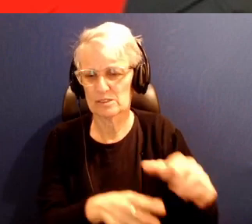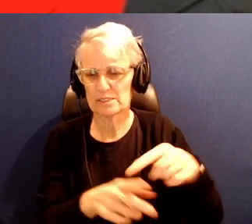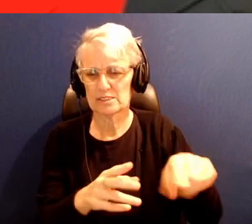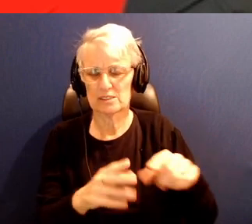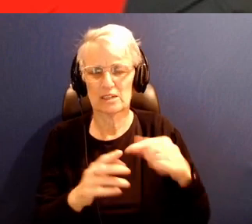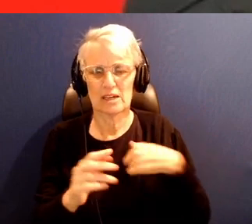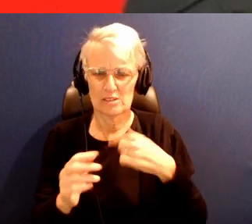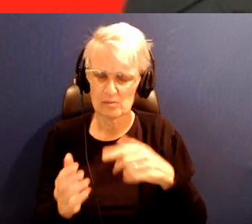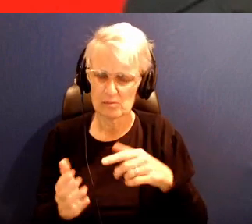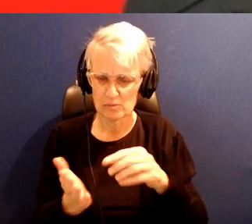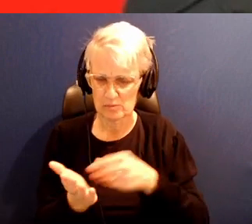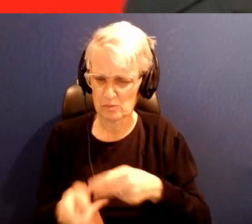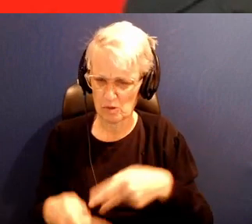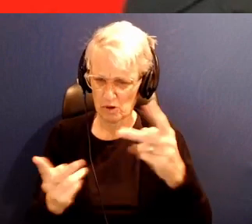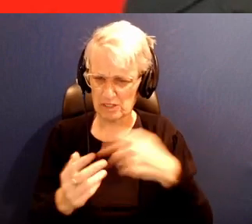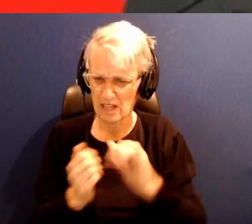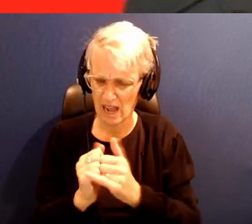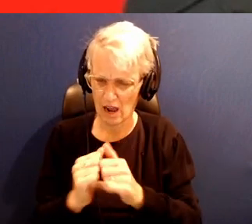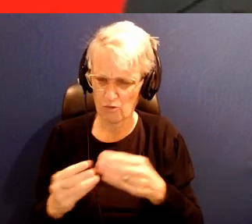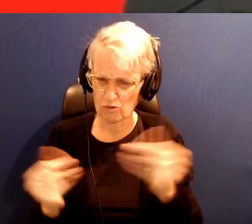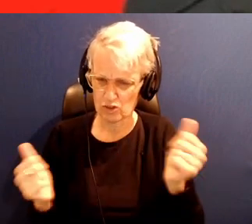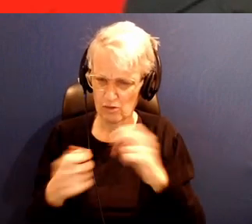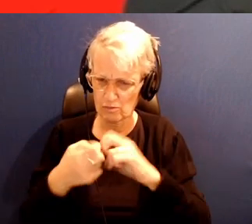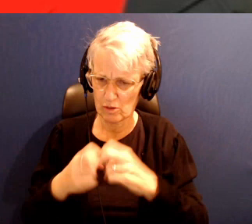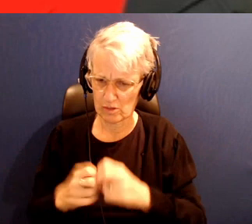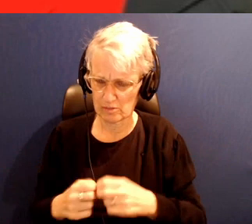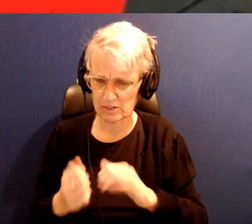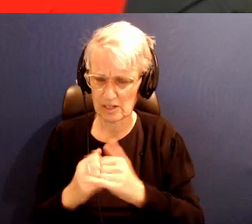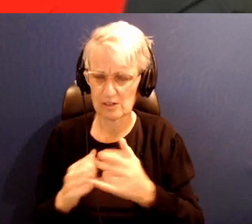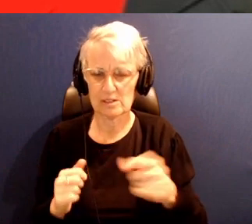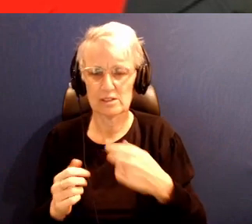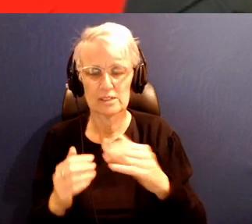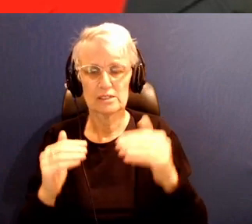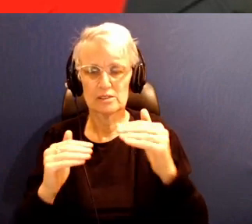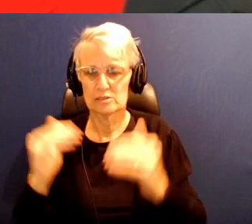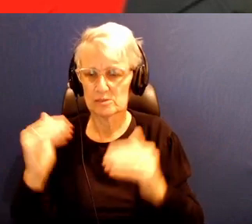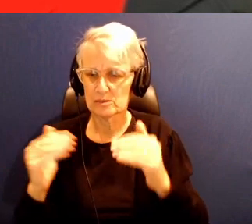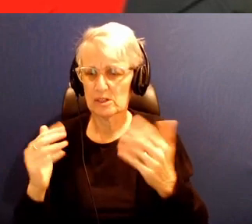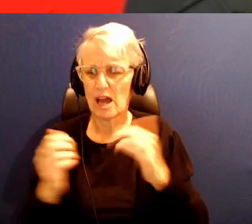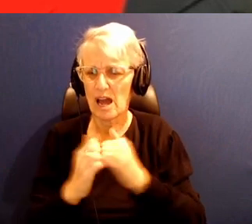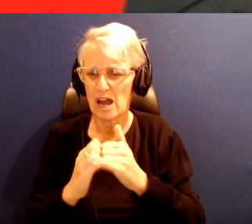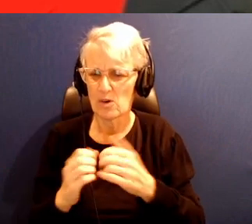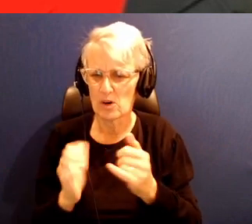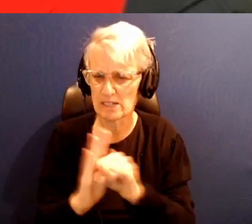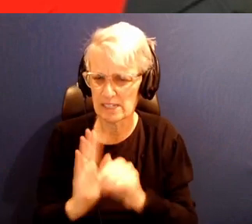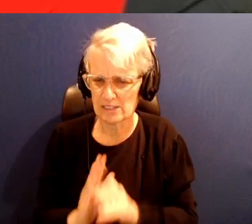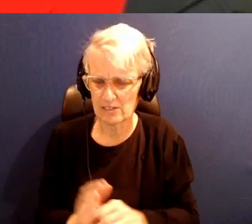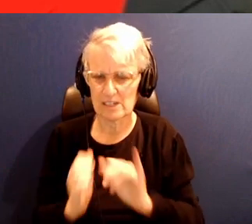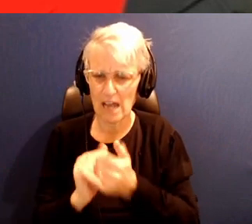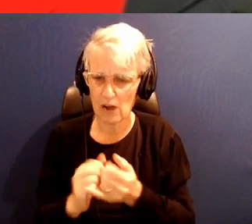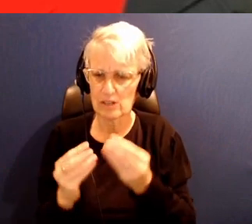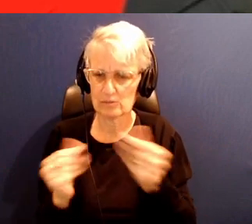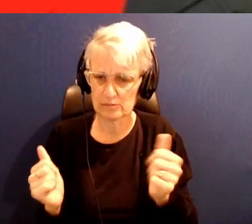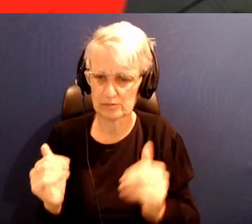how the proposal will seek to address these issues. Explain the gender equality risks identified and how these